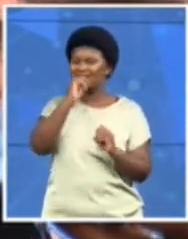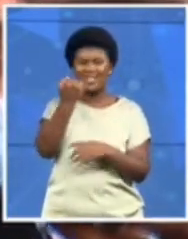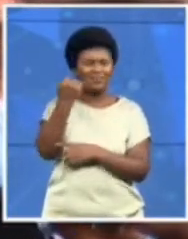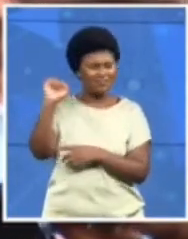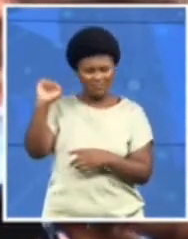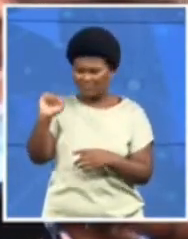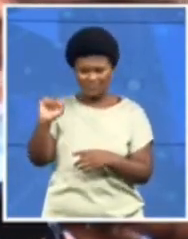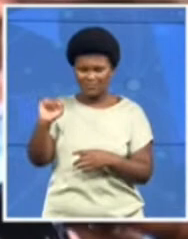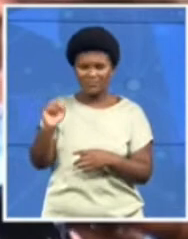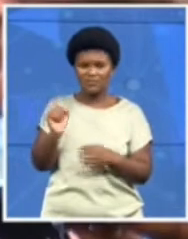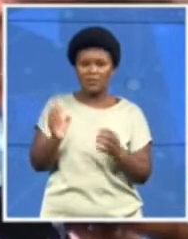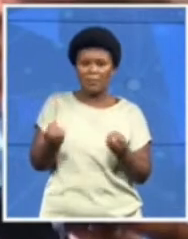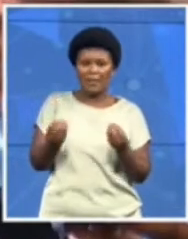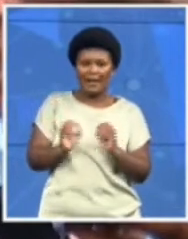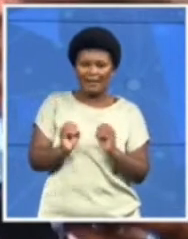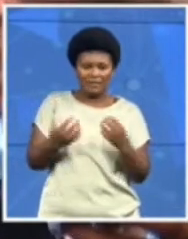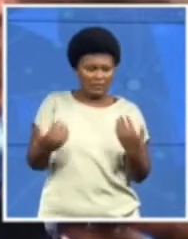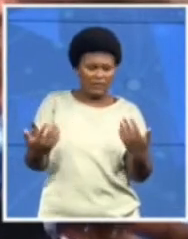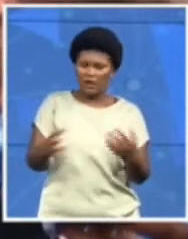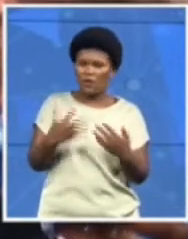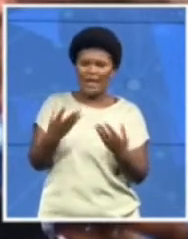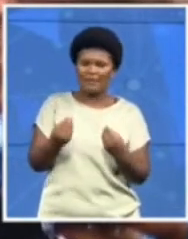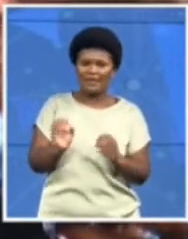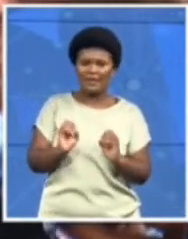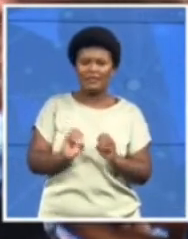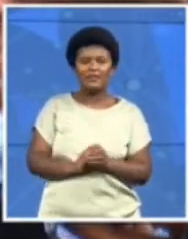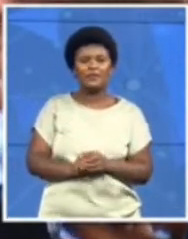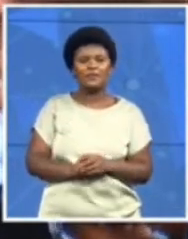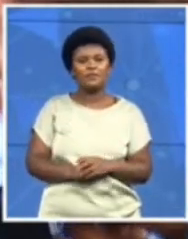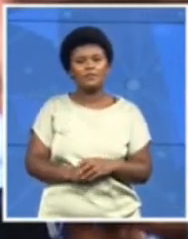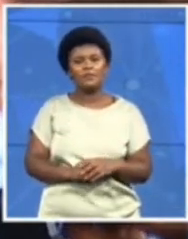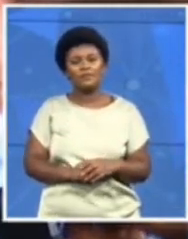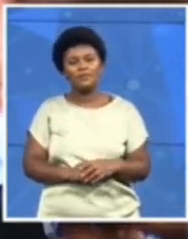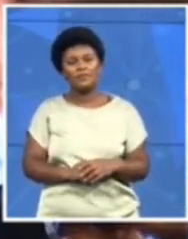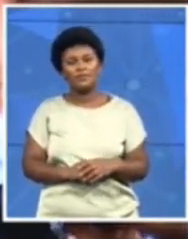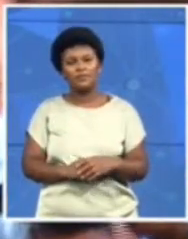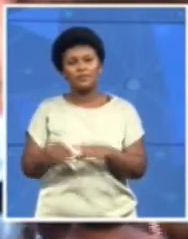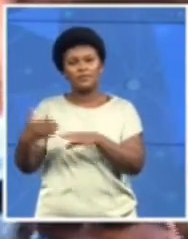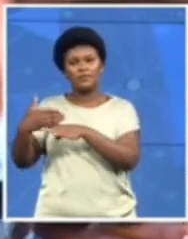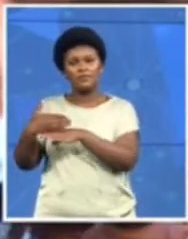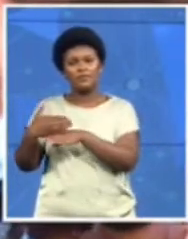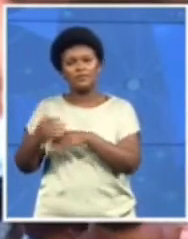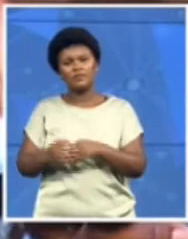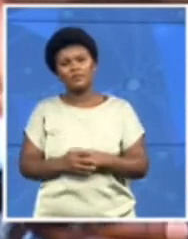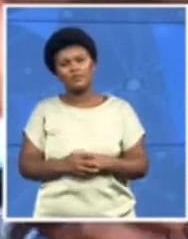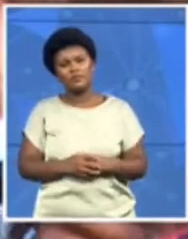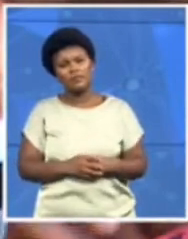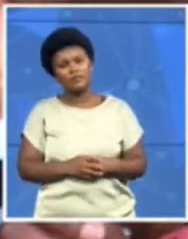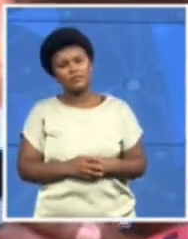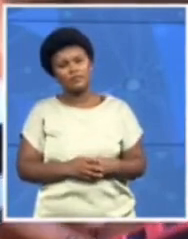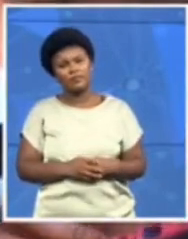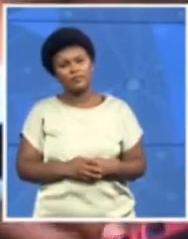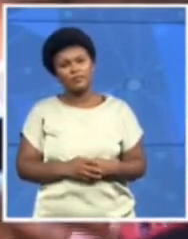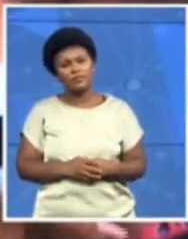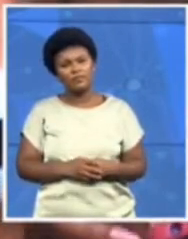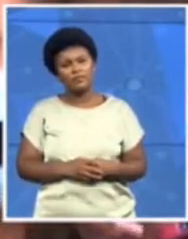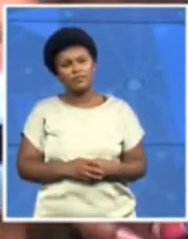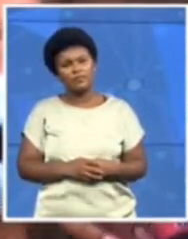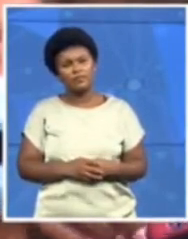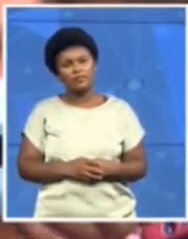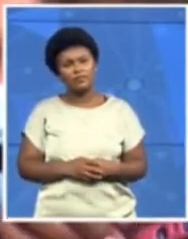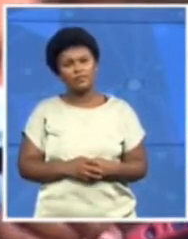going around on social media is clearly of him outside Parliament on the steps, got the white wall and the